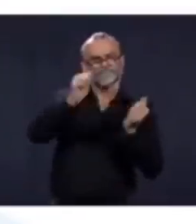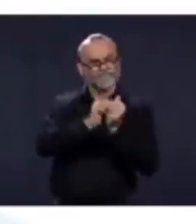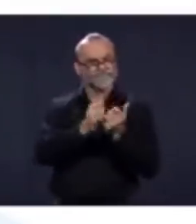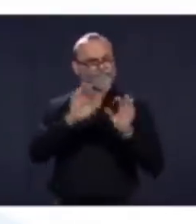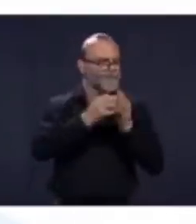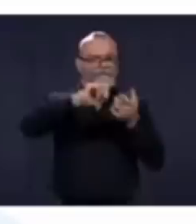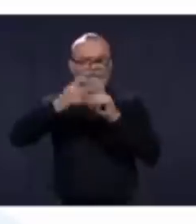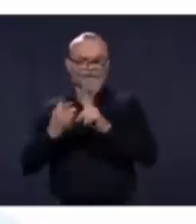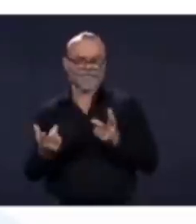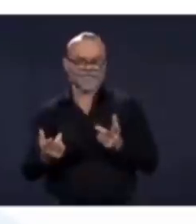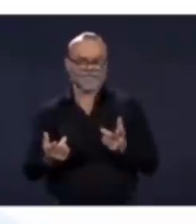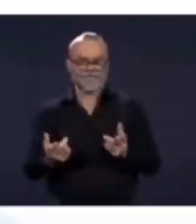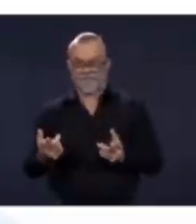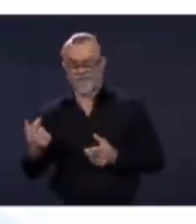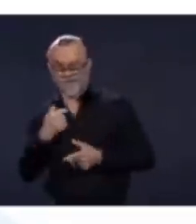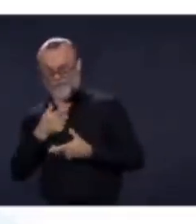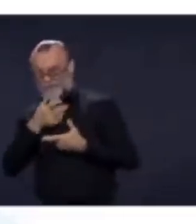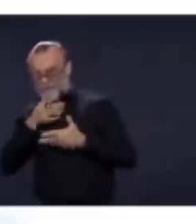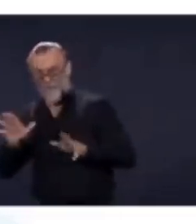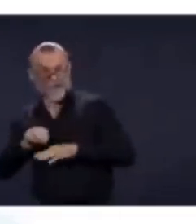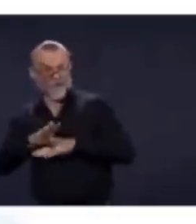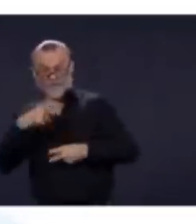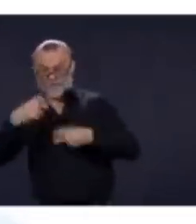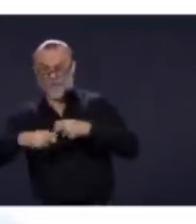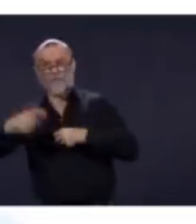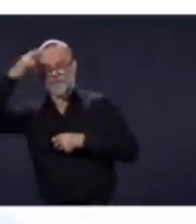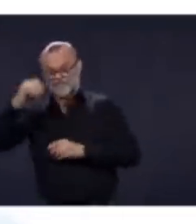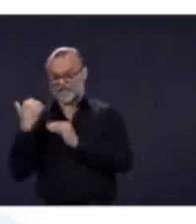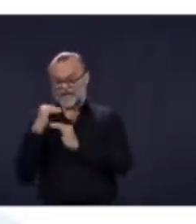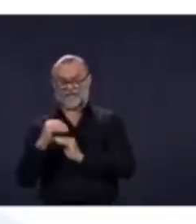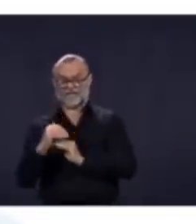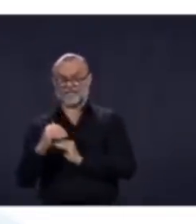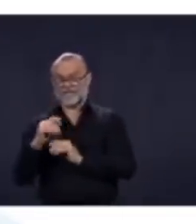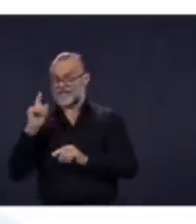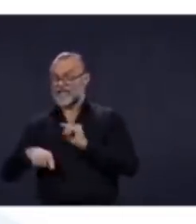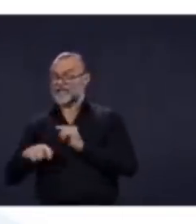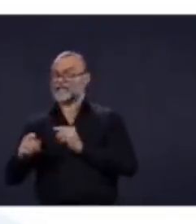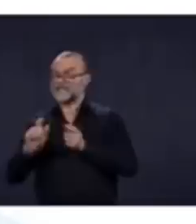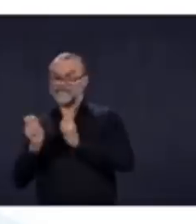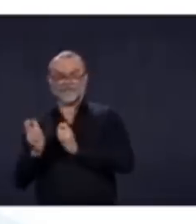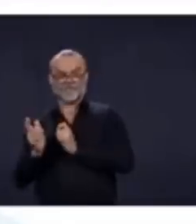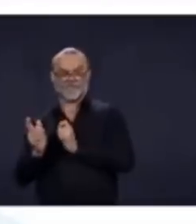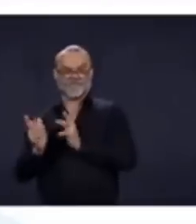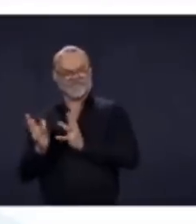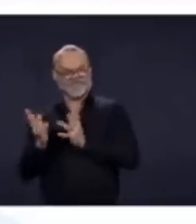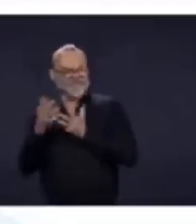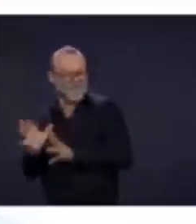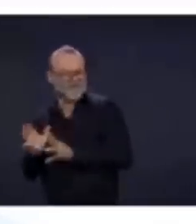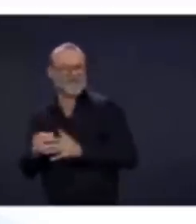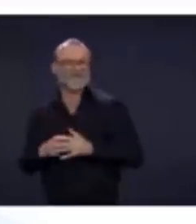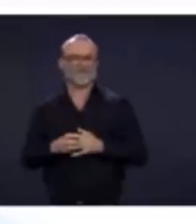without creating more problems because of the choice of the contacts, and trying also to not to being every